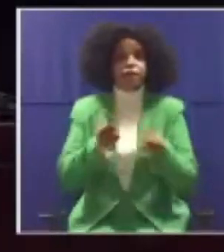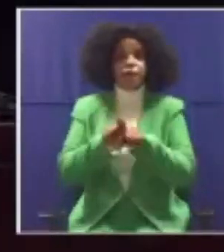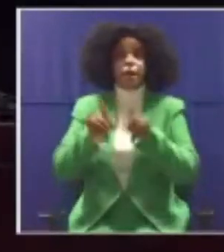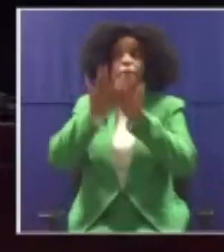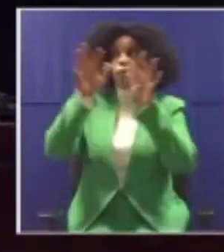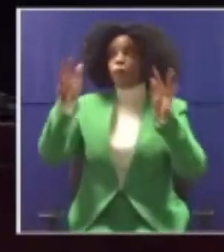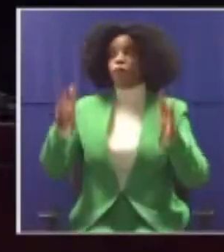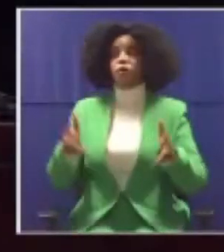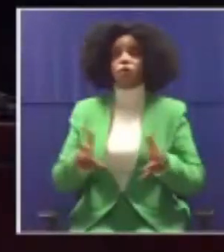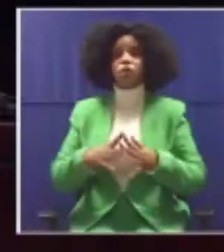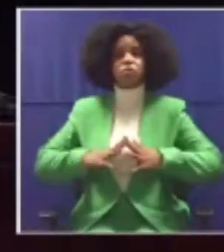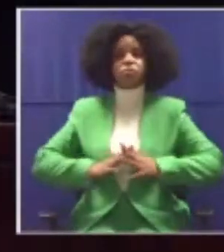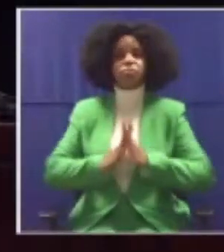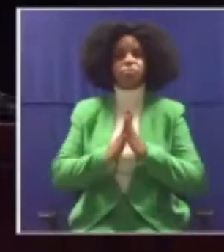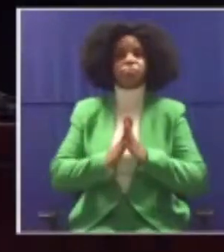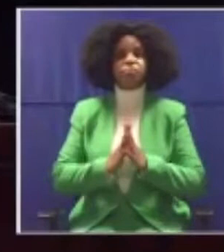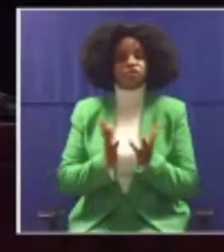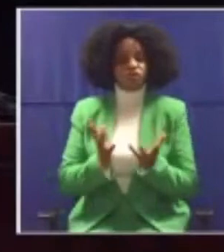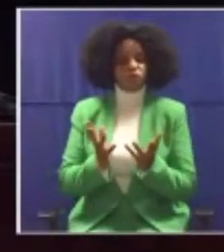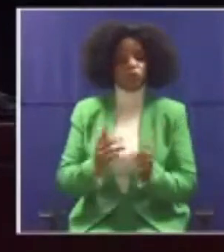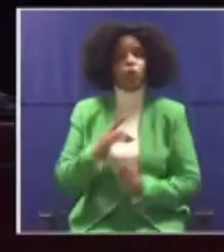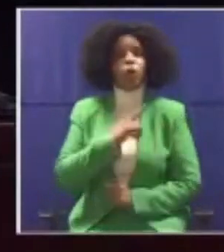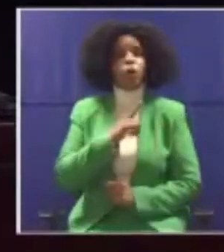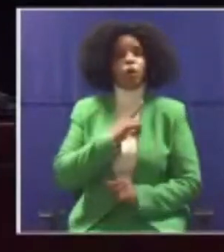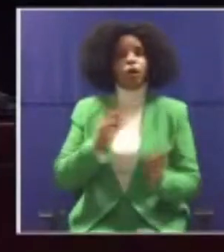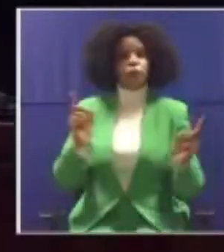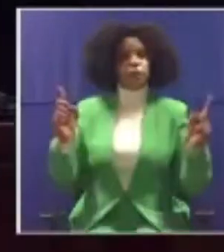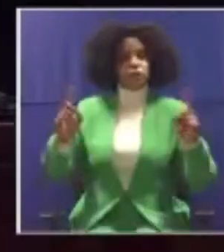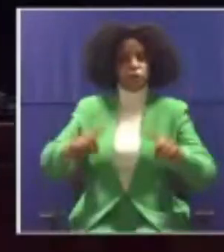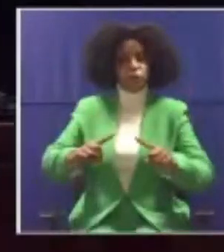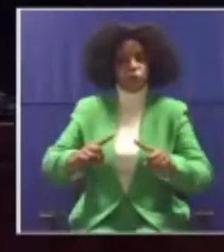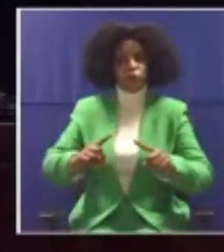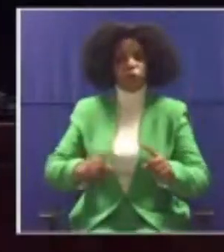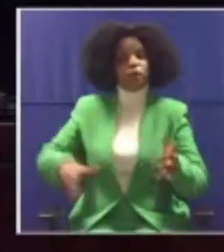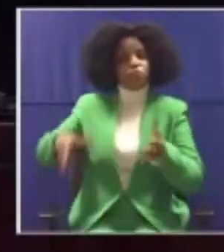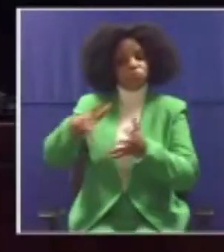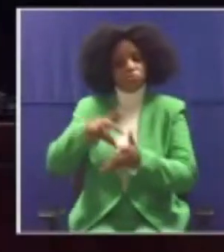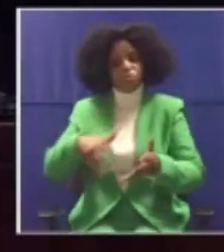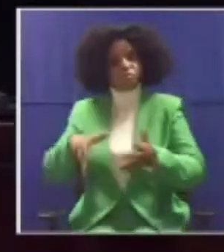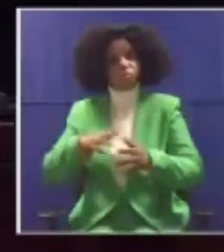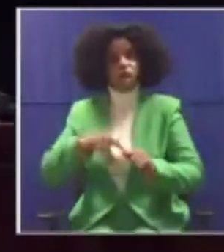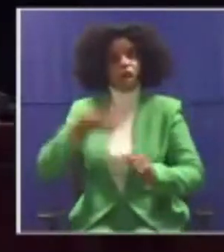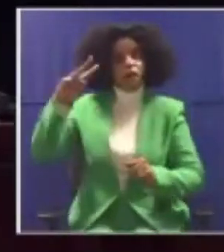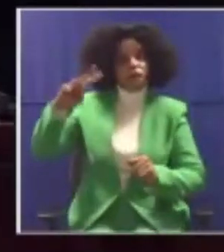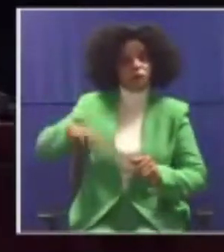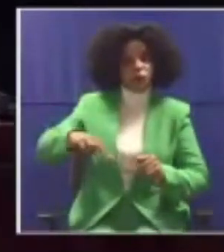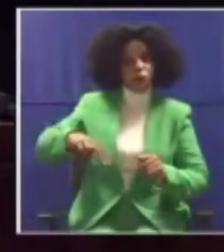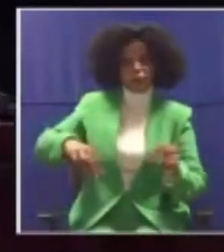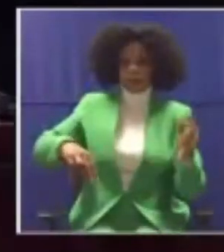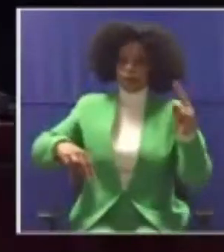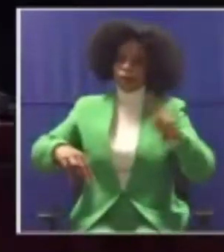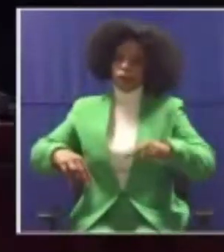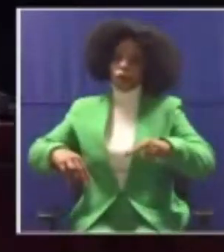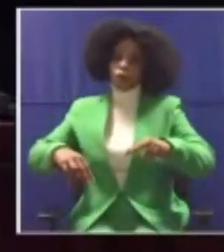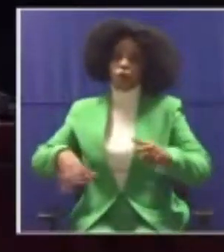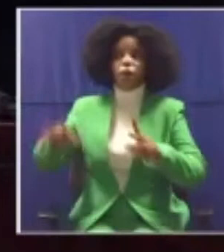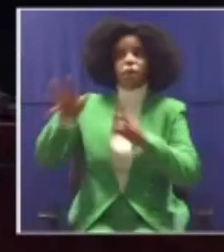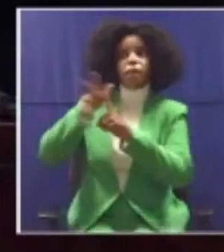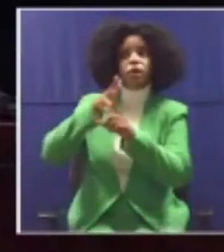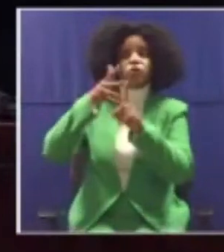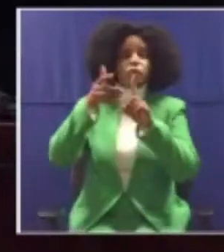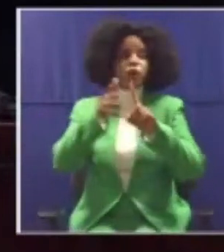to deposit our views, our proposals, and persuade